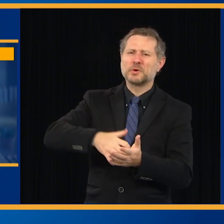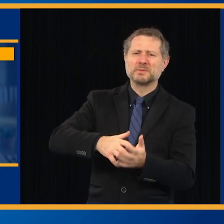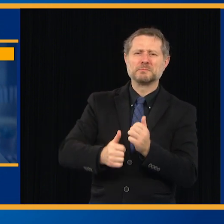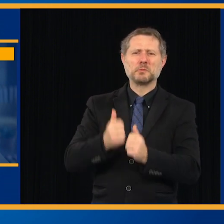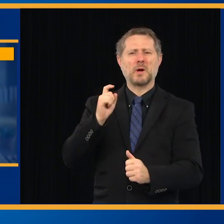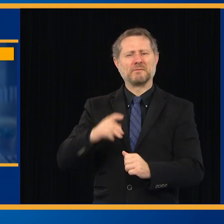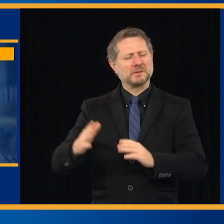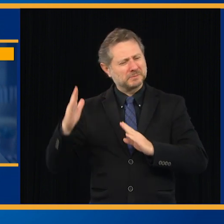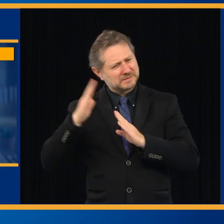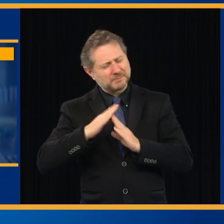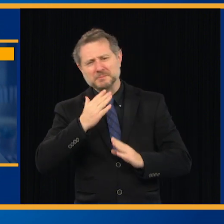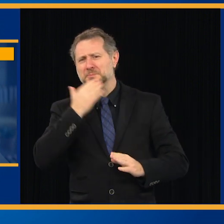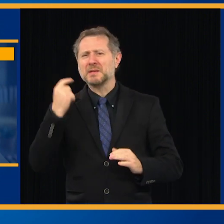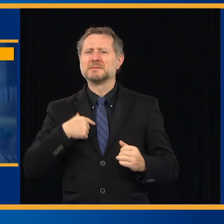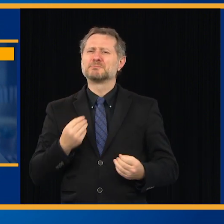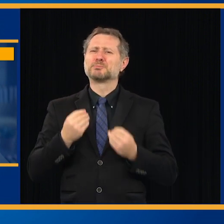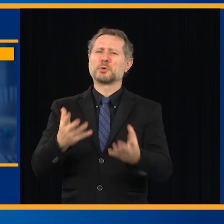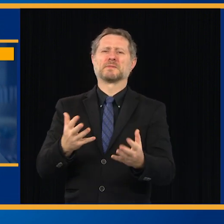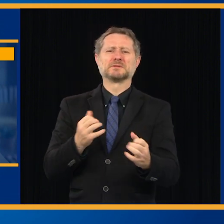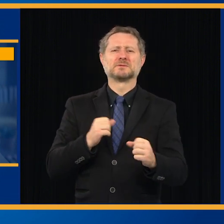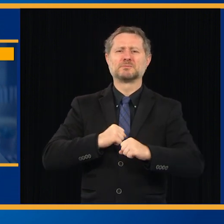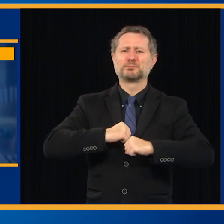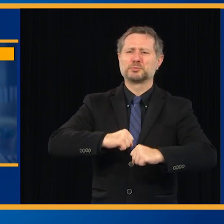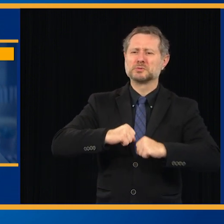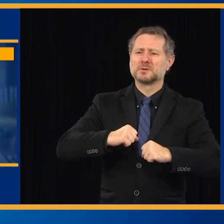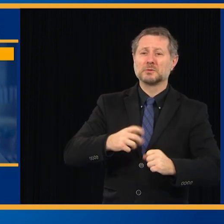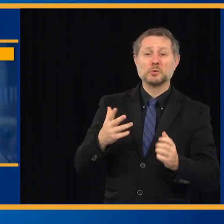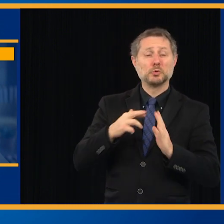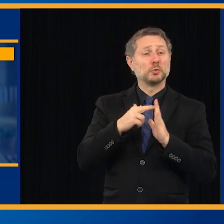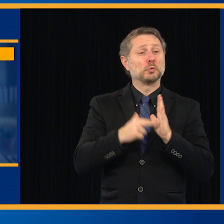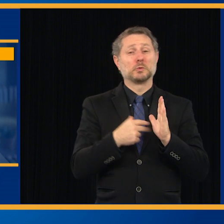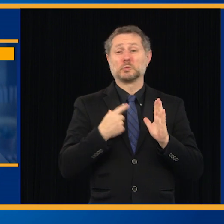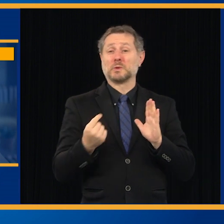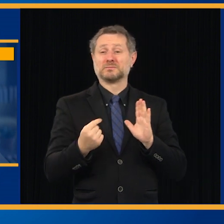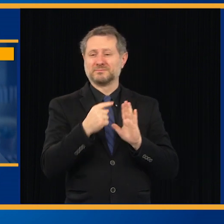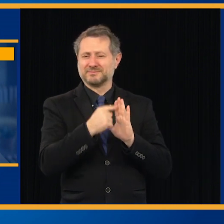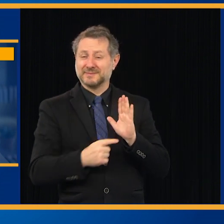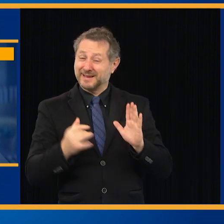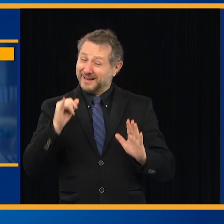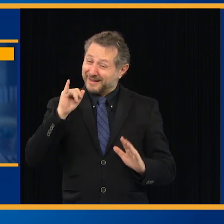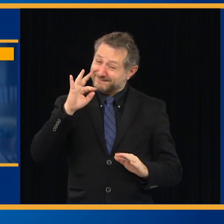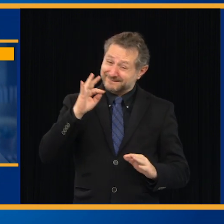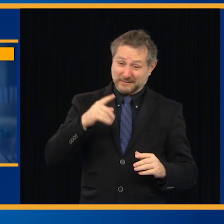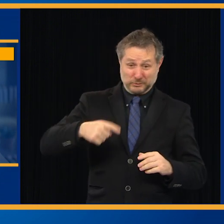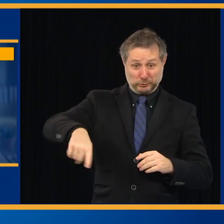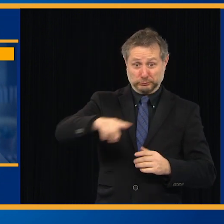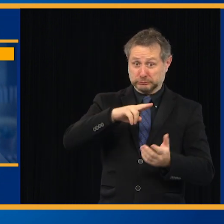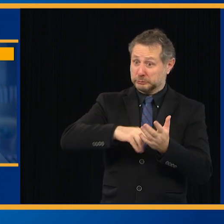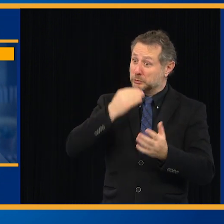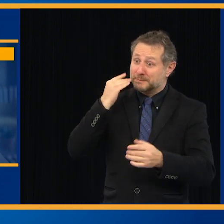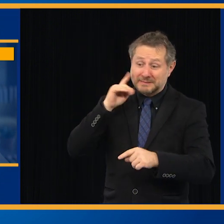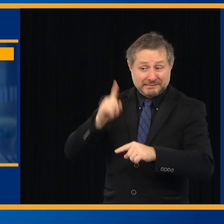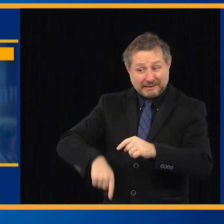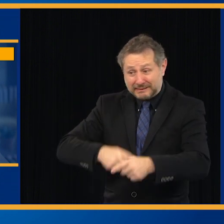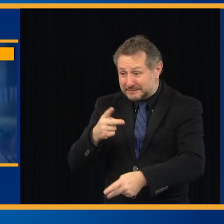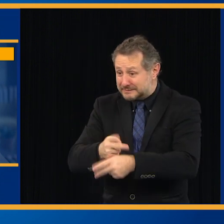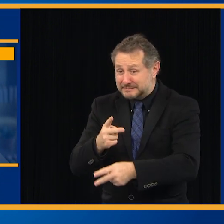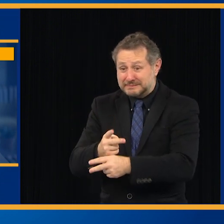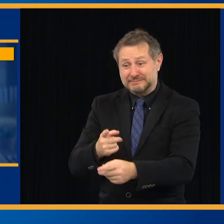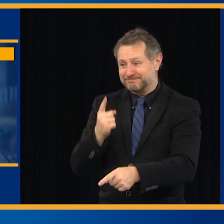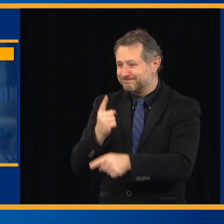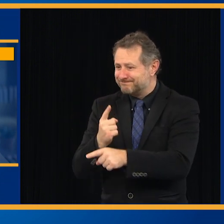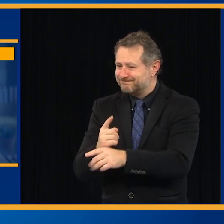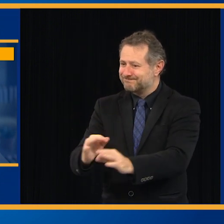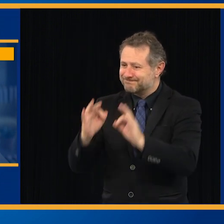a nursing home cannot provide care for a person and provide the appropriate level of care